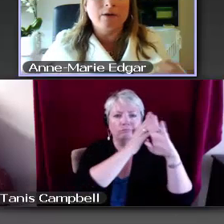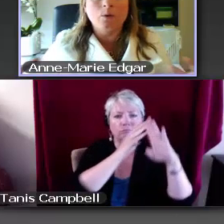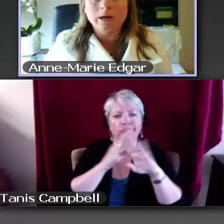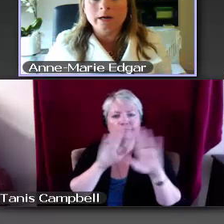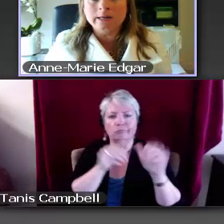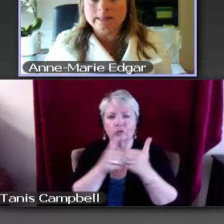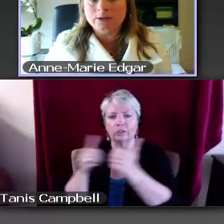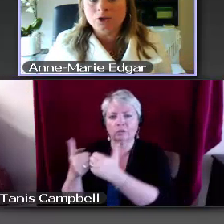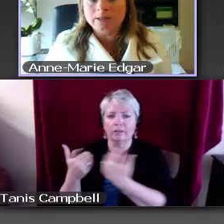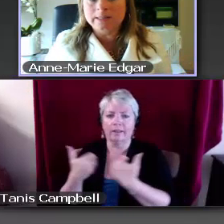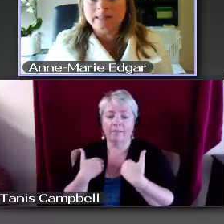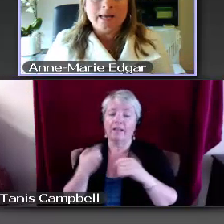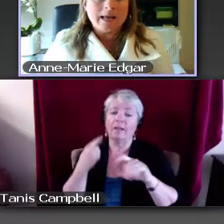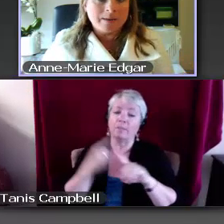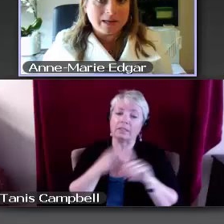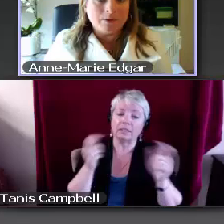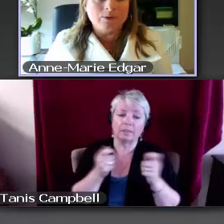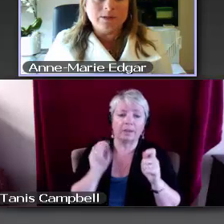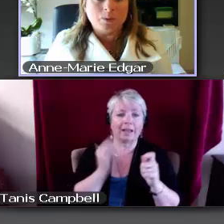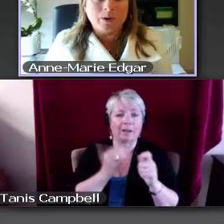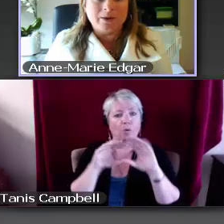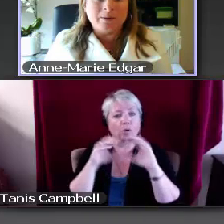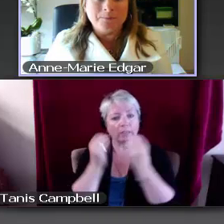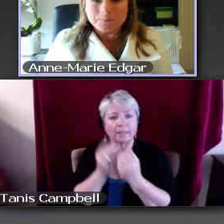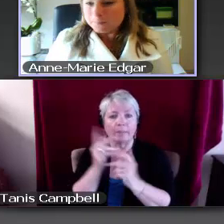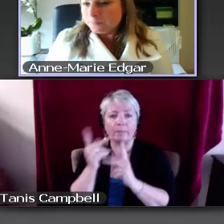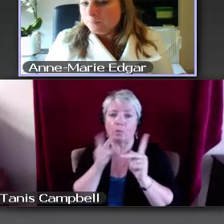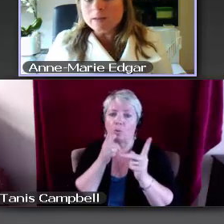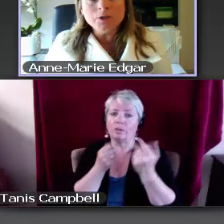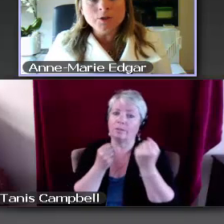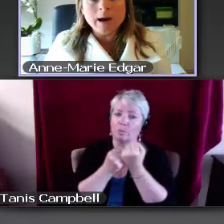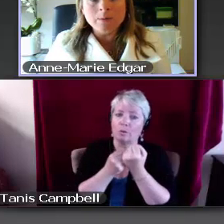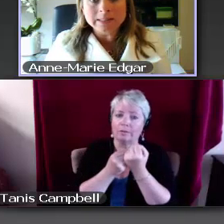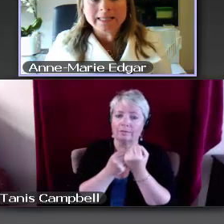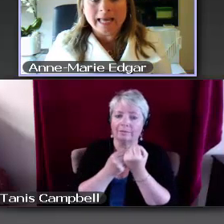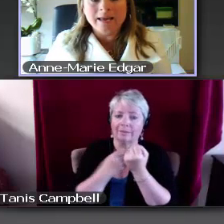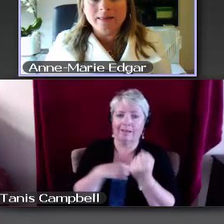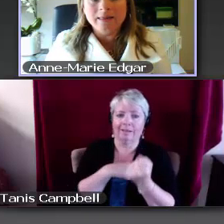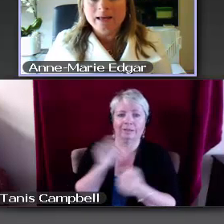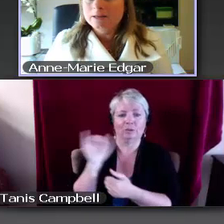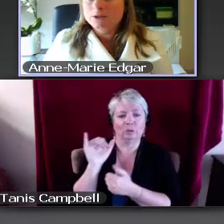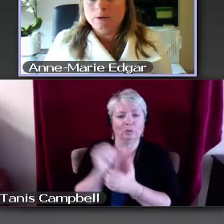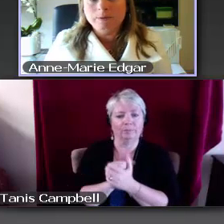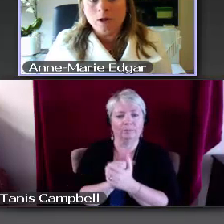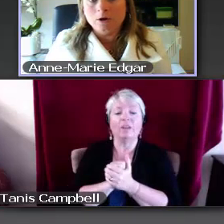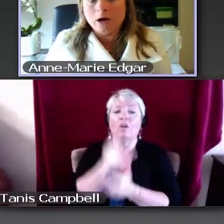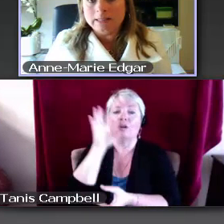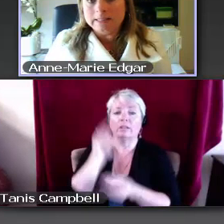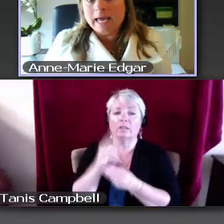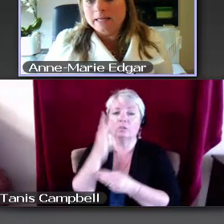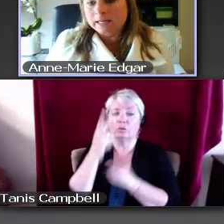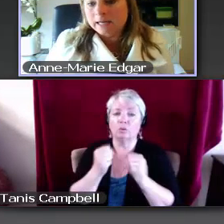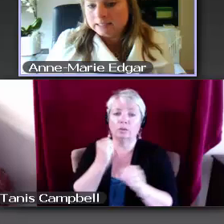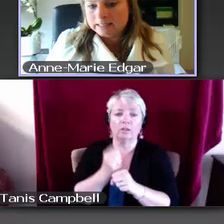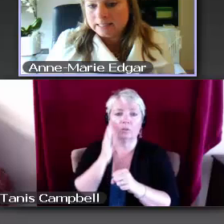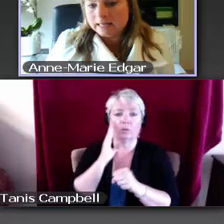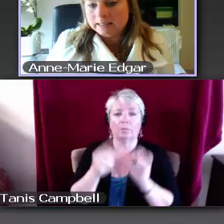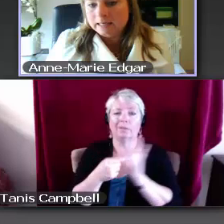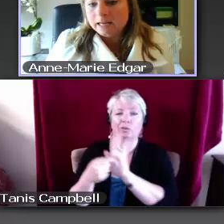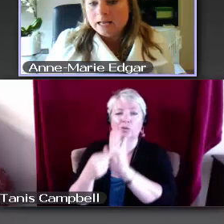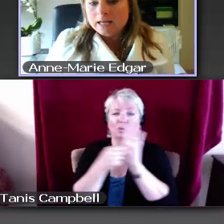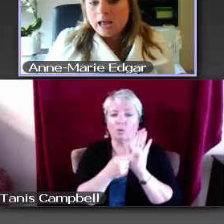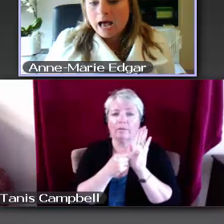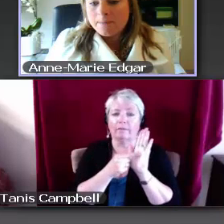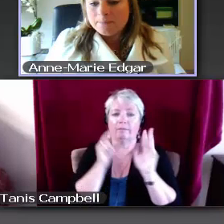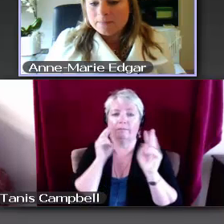celebration of the organizations and people who support them. 2 hours in length, streamed all across Canada, as I